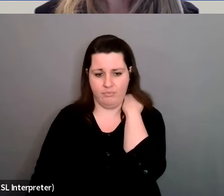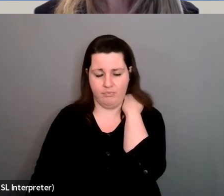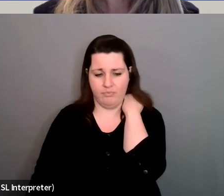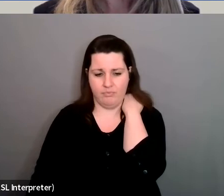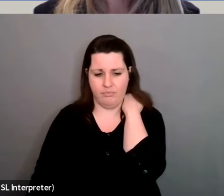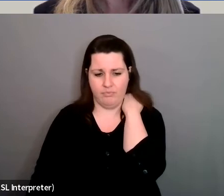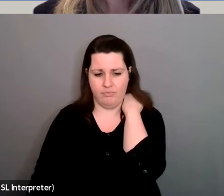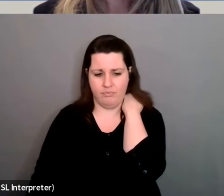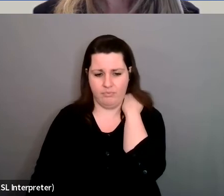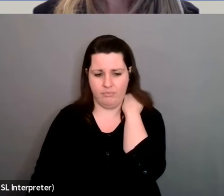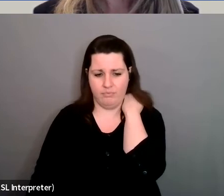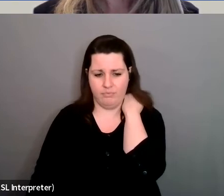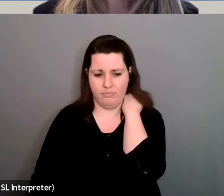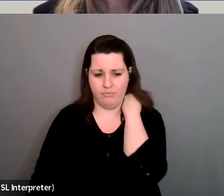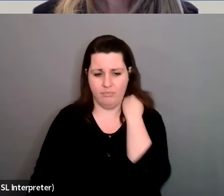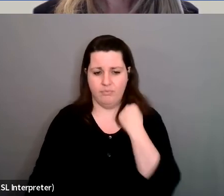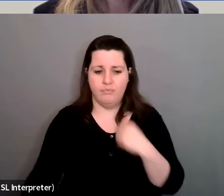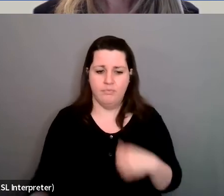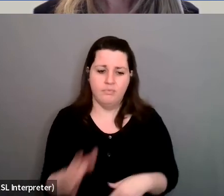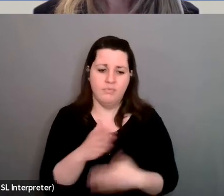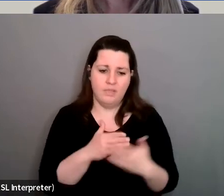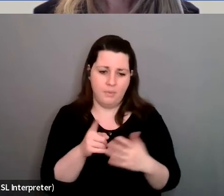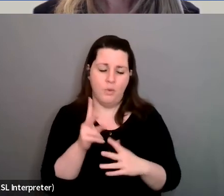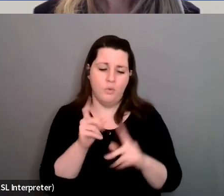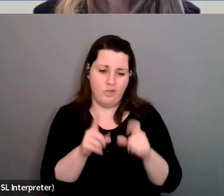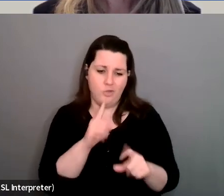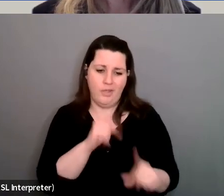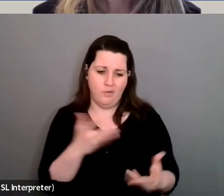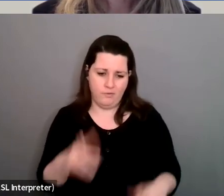going over some of the questions you've already answered.